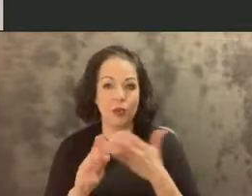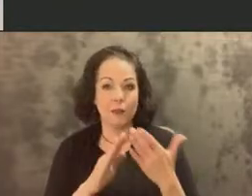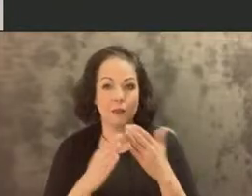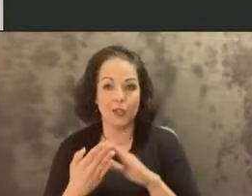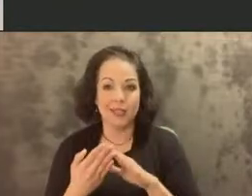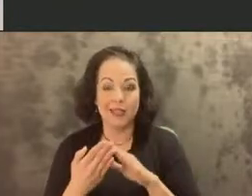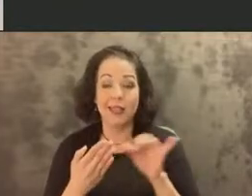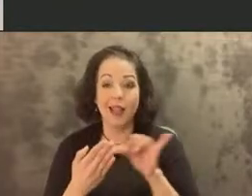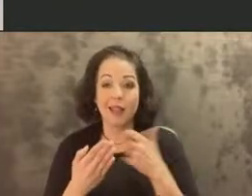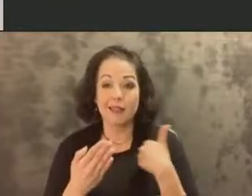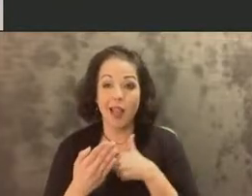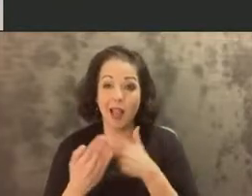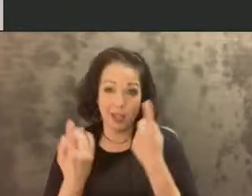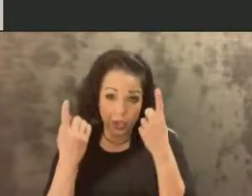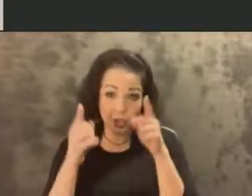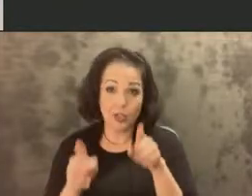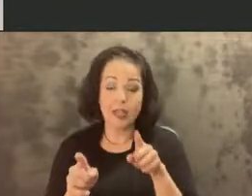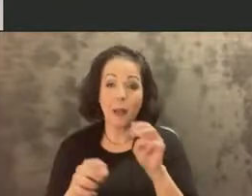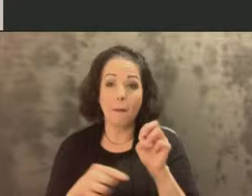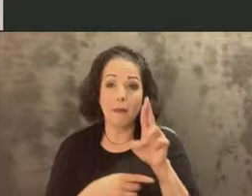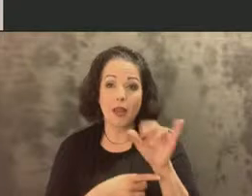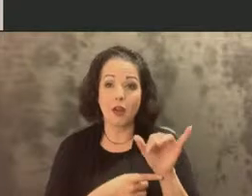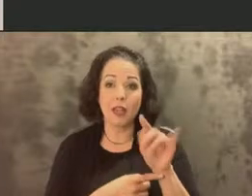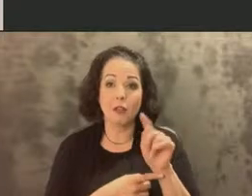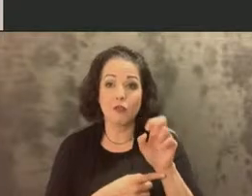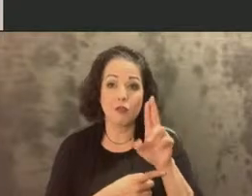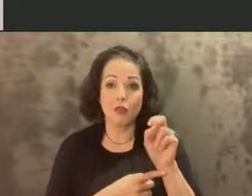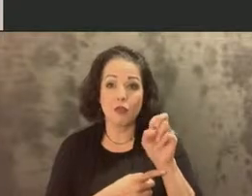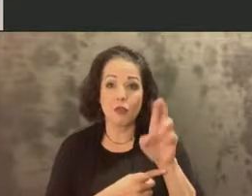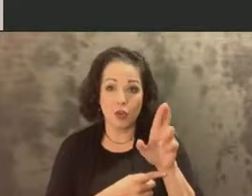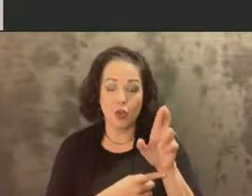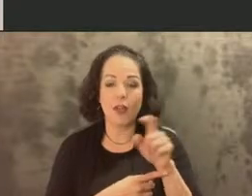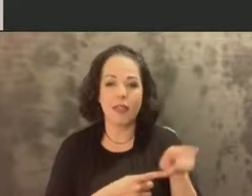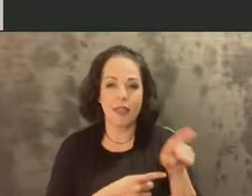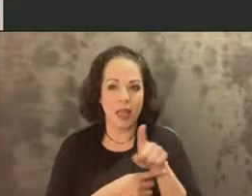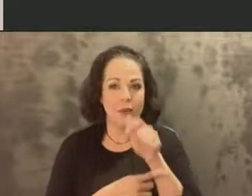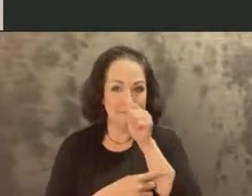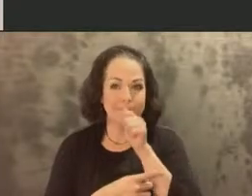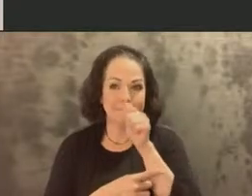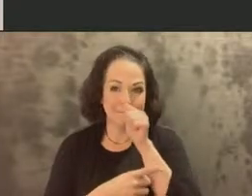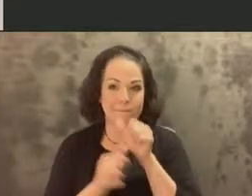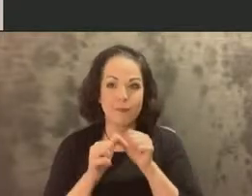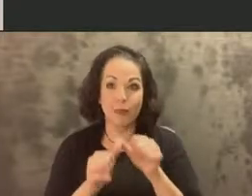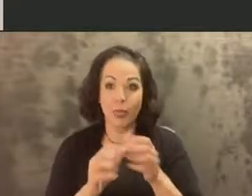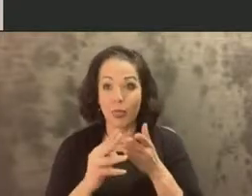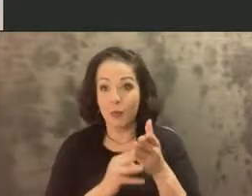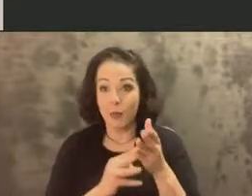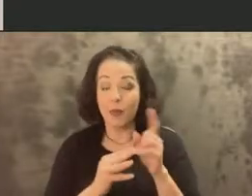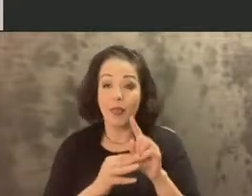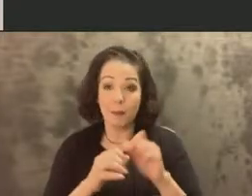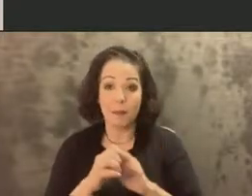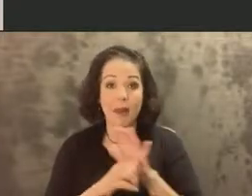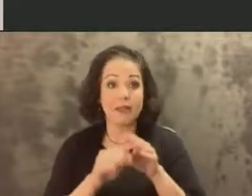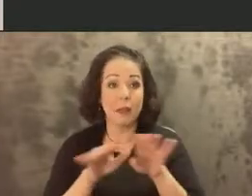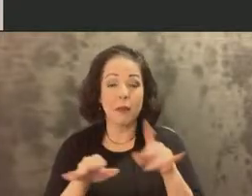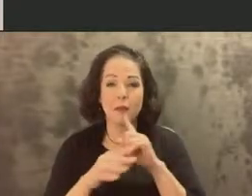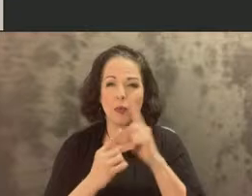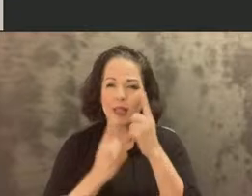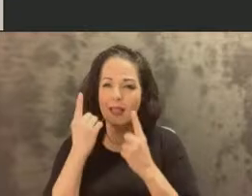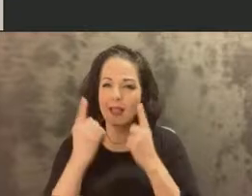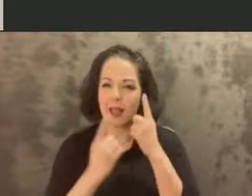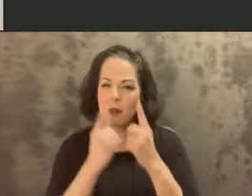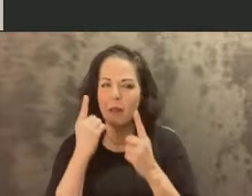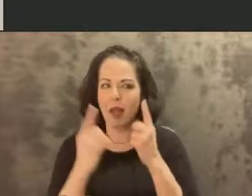I agree with Mary Turner that we're very much going through the pandemic, but also really thinking ahead about how do we